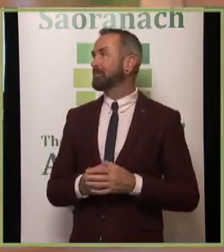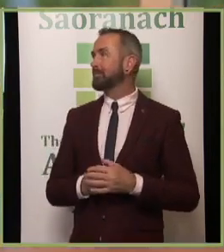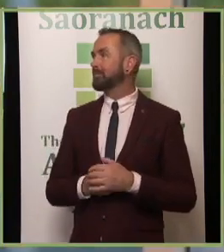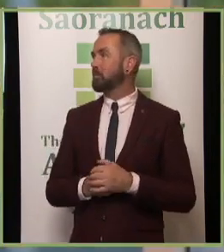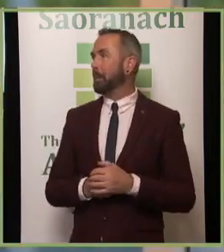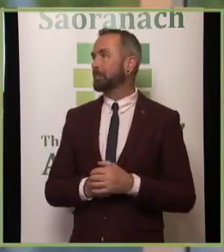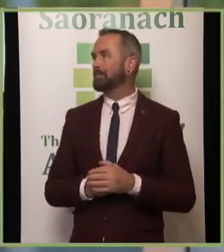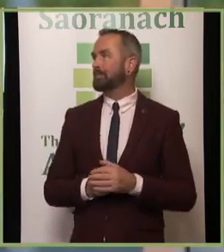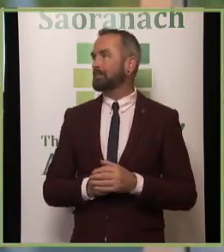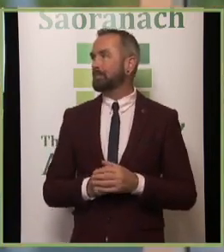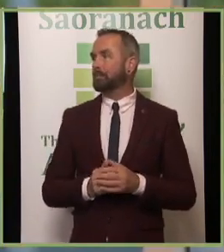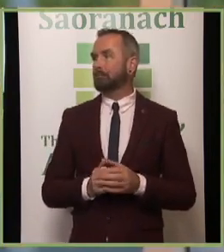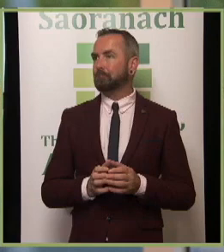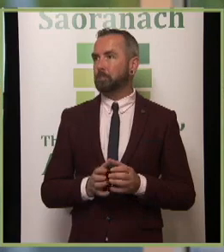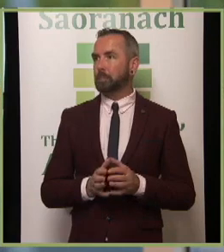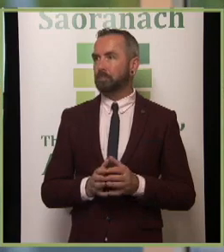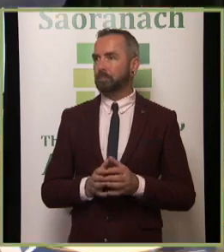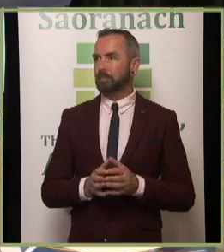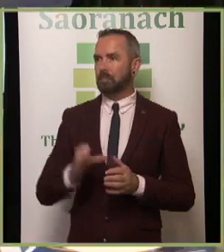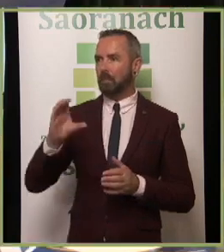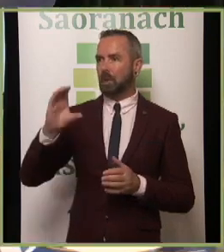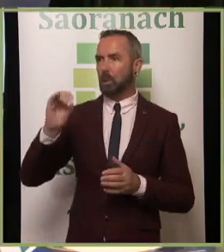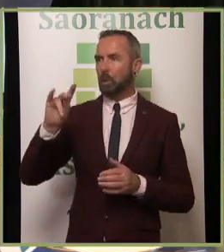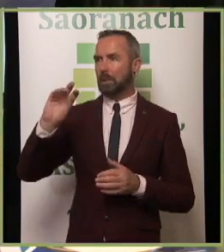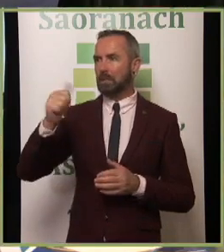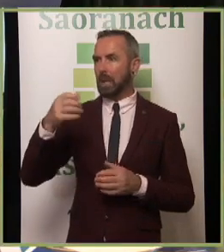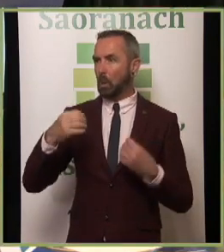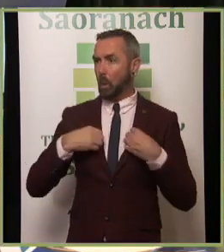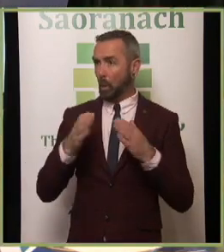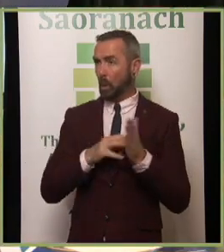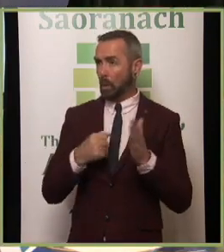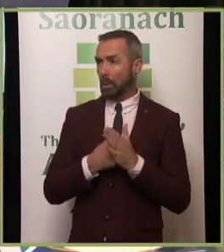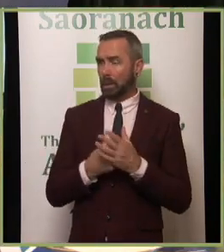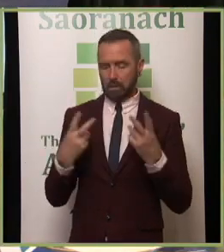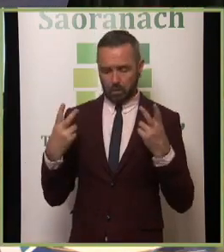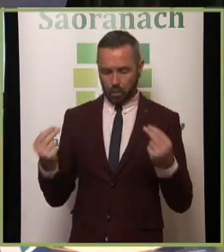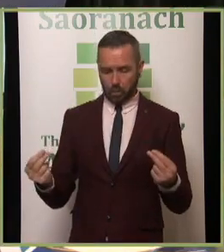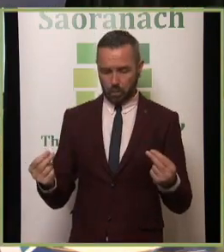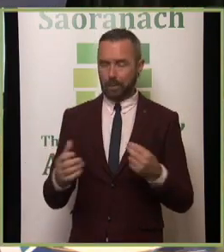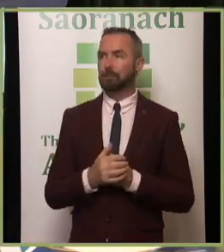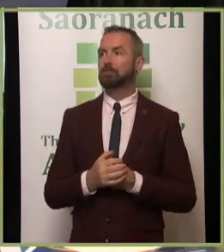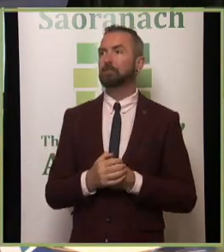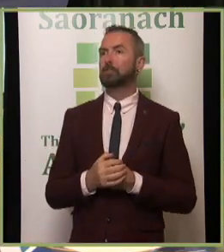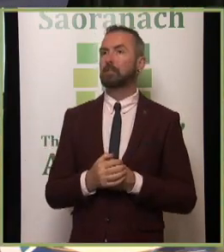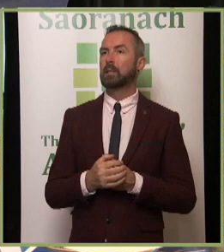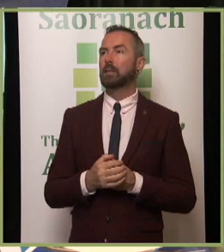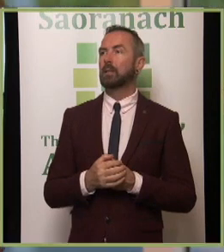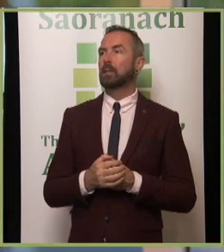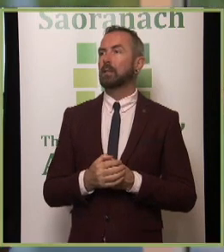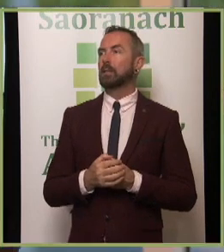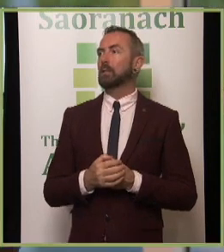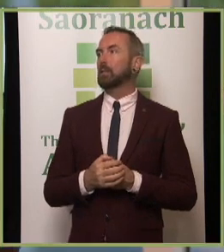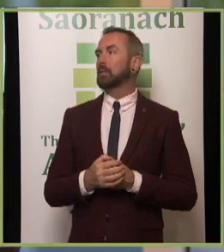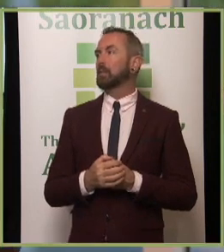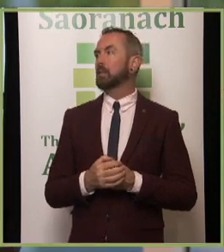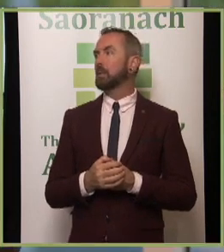It's the existing stuff. So does Quilcha own the company? No. No. Quilcha They're just managing it. They are planning on